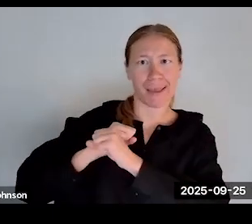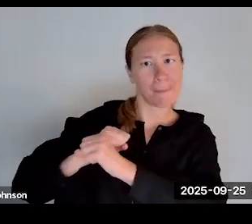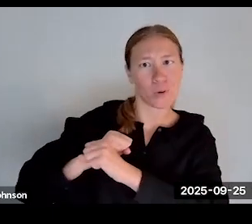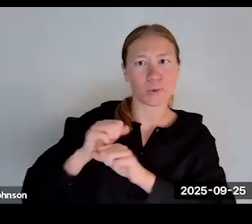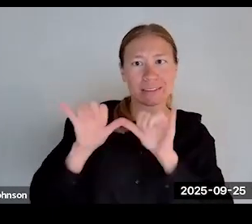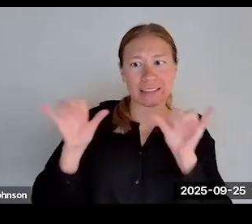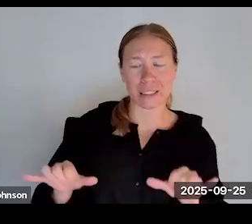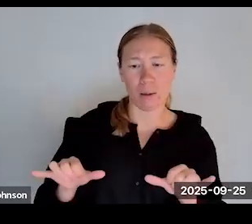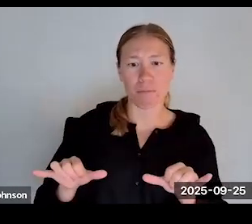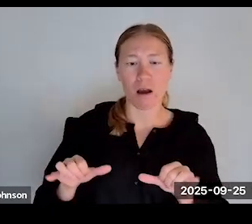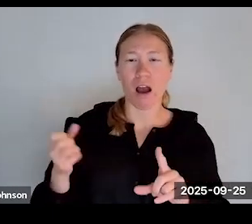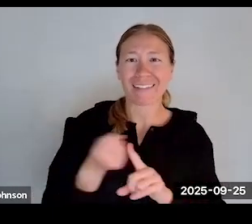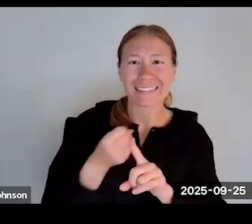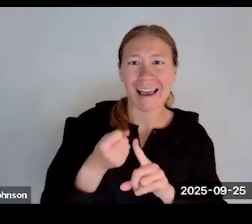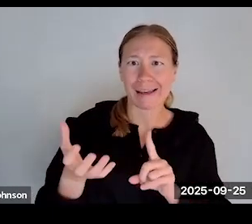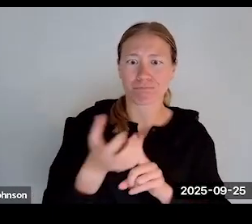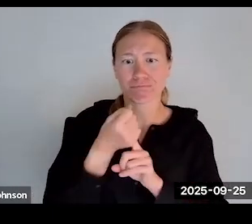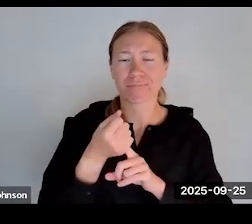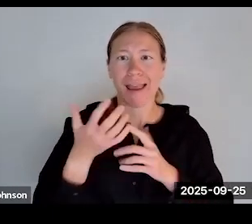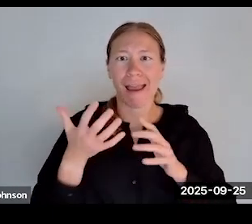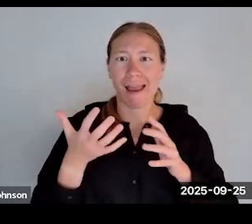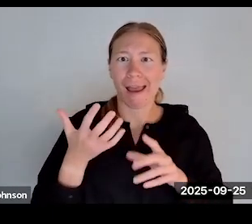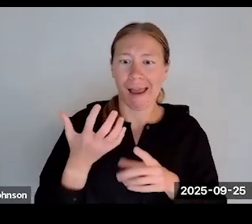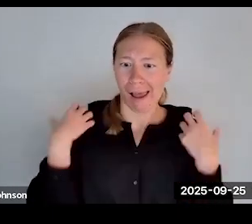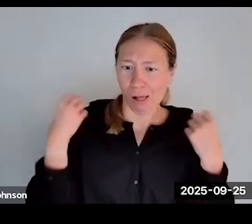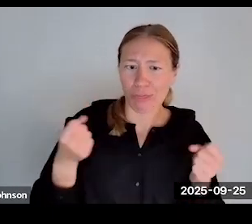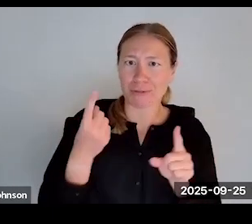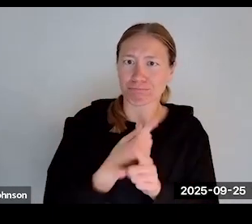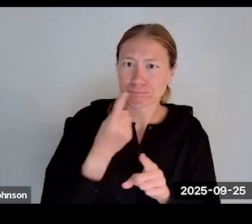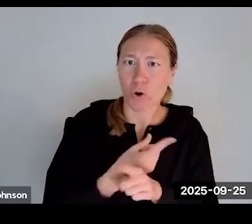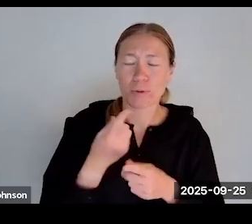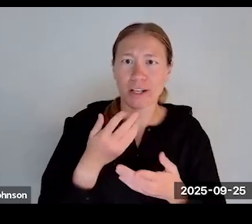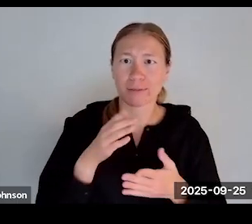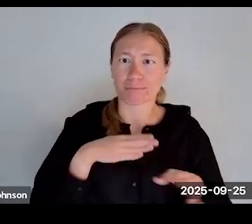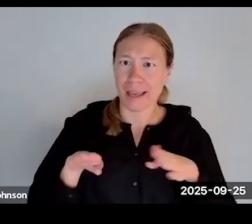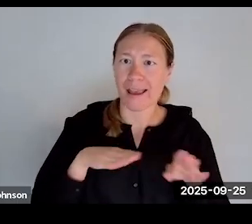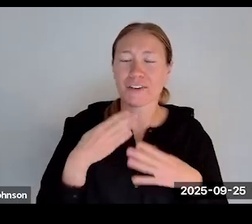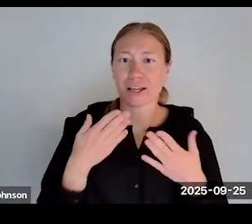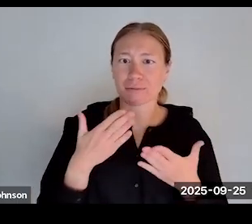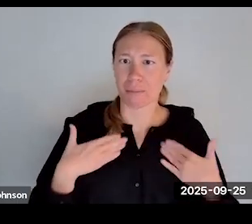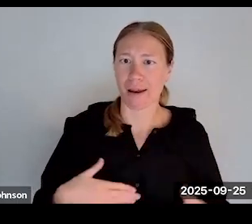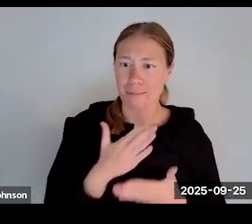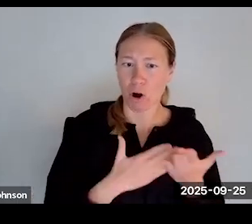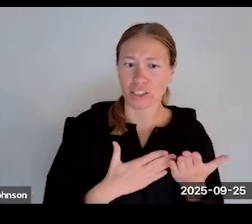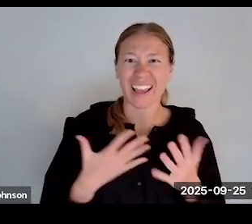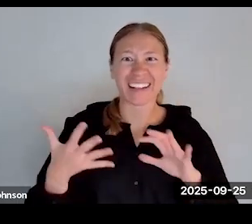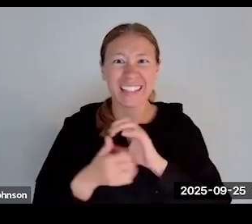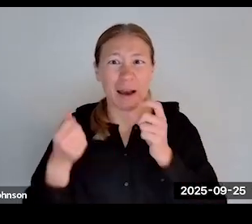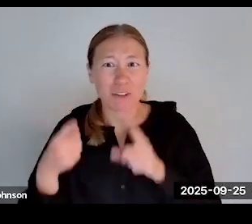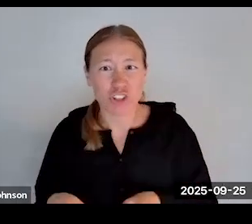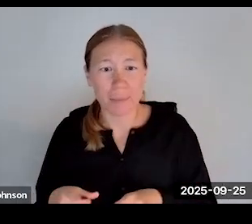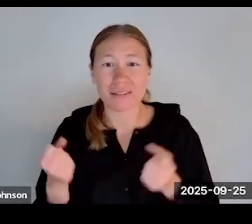healthy working parts of the body and then damaging them as a result. Many of these conditions are chronic and